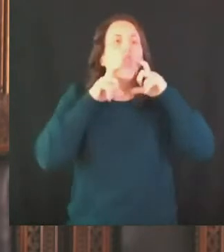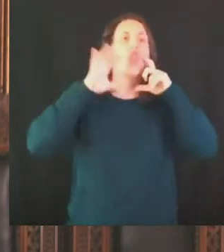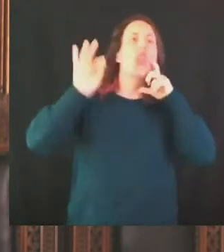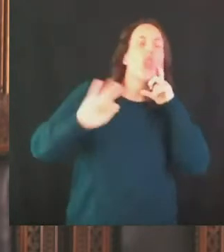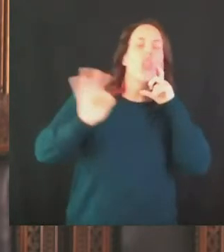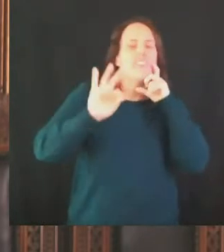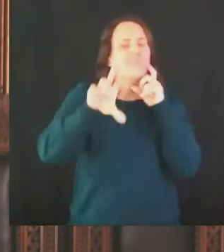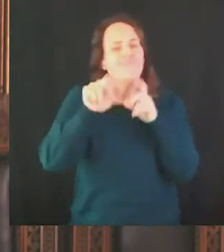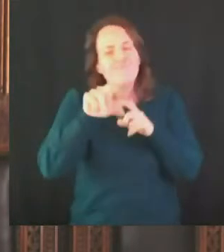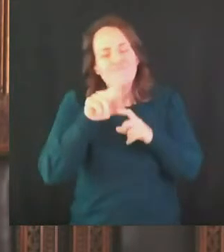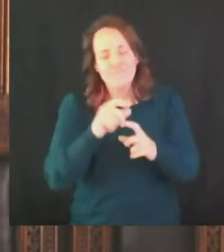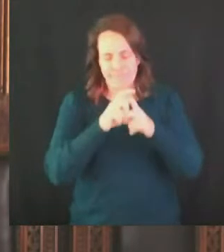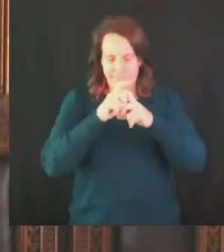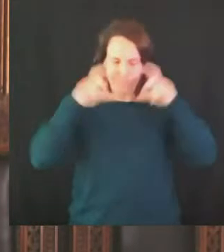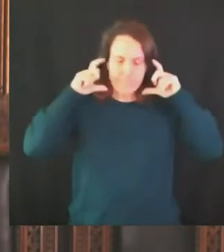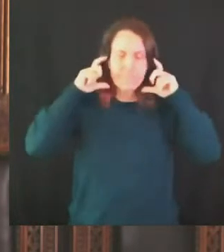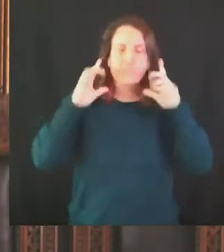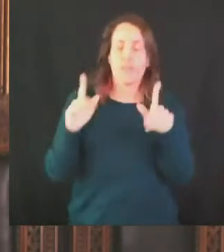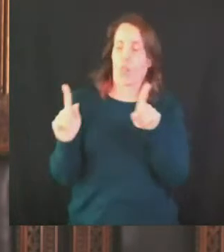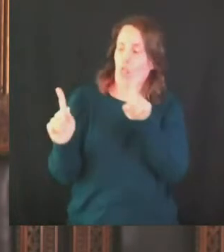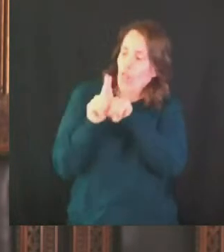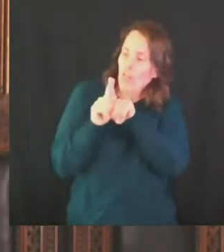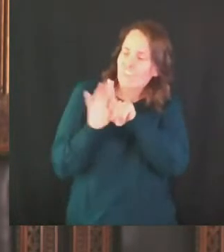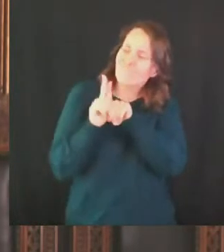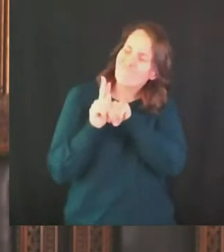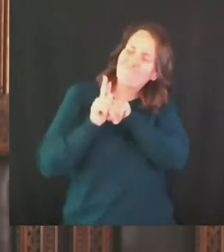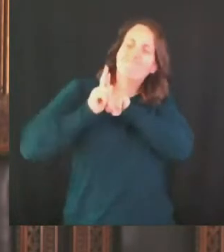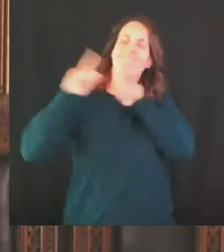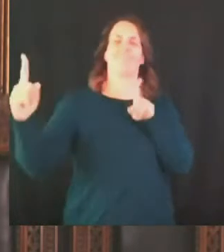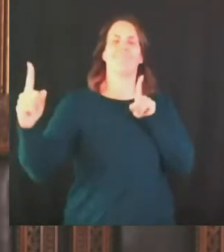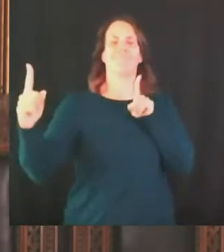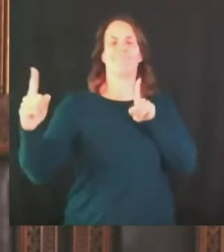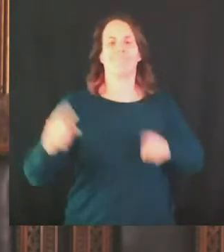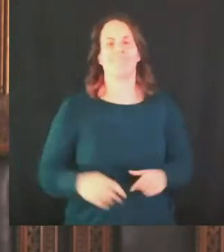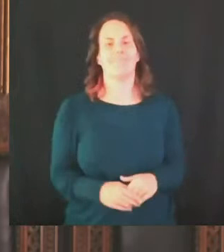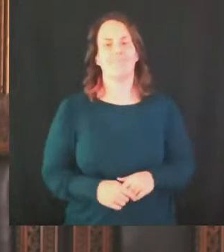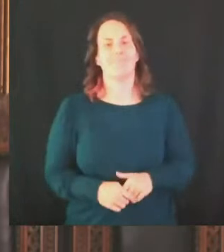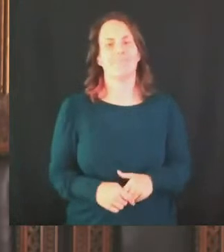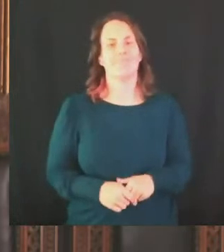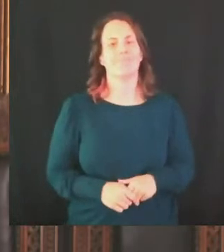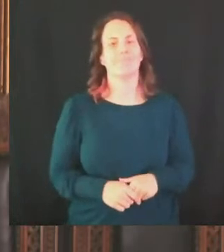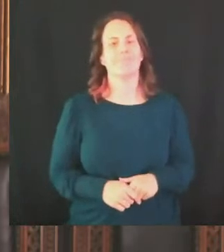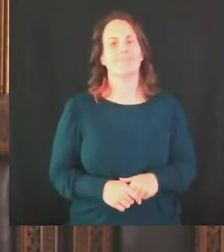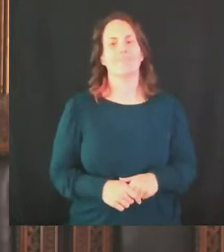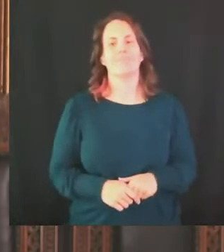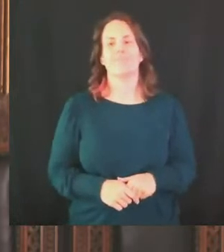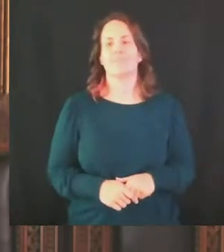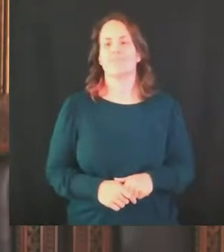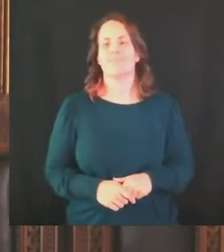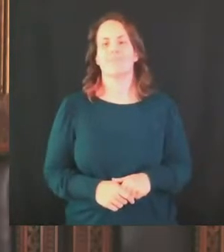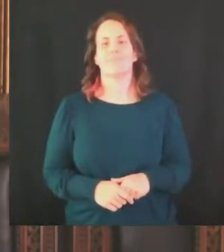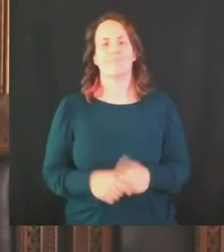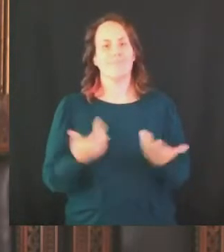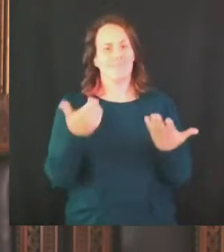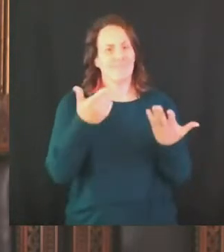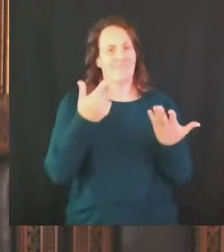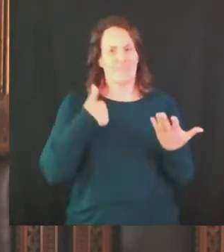space, because they will there's a high probability of becoming